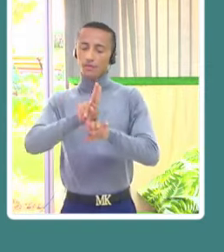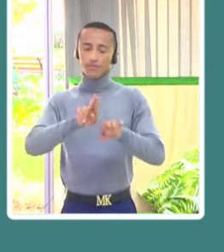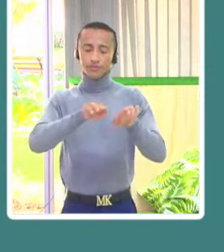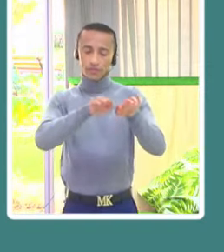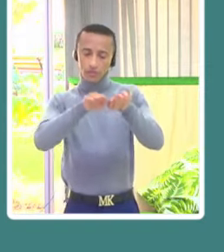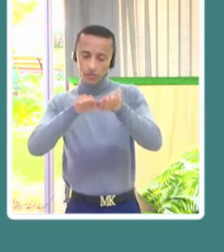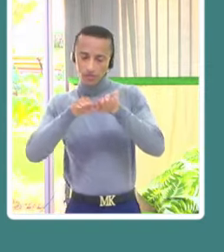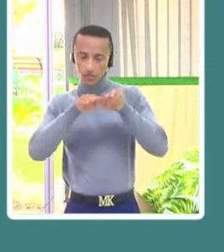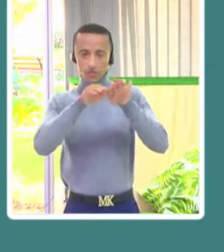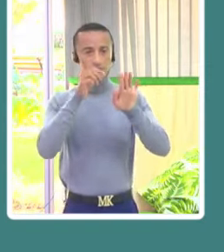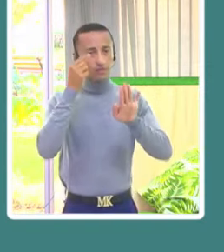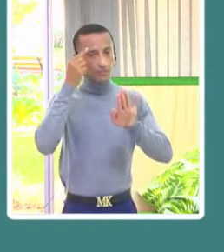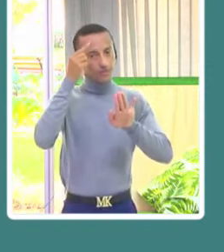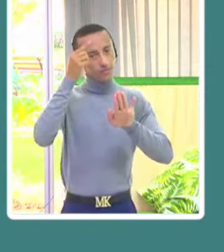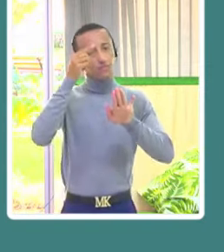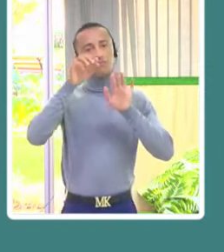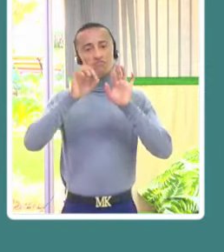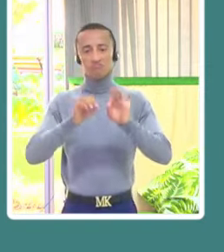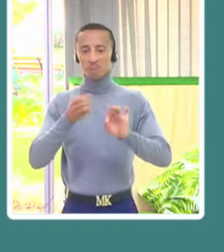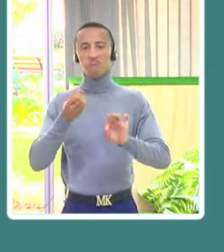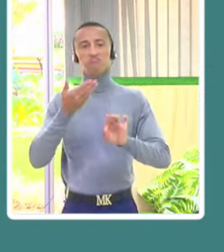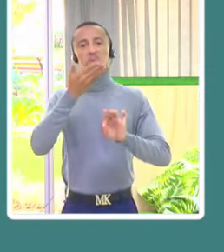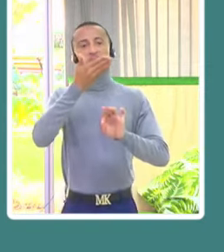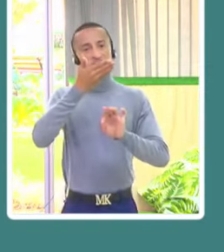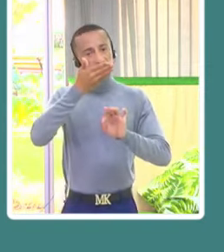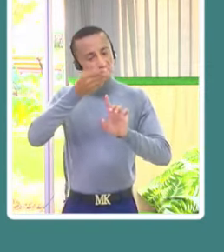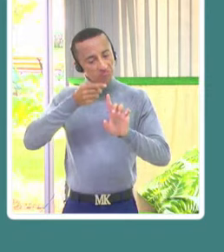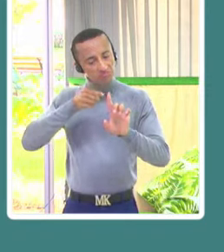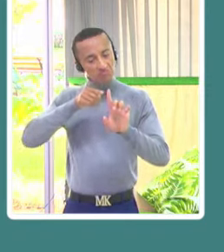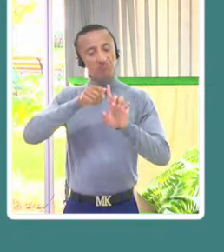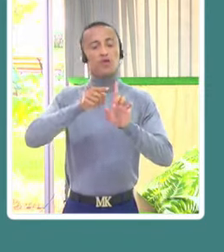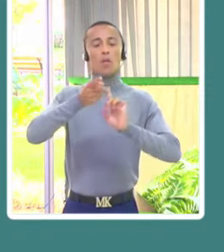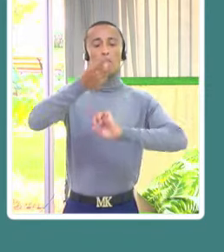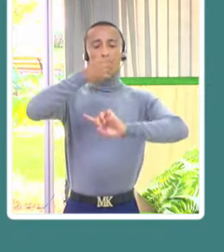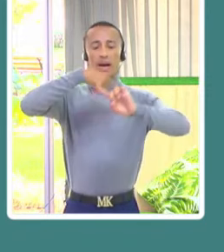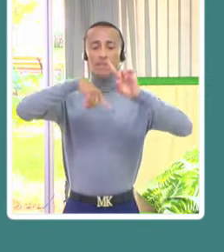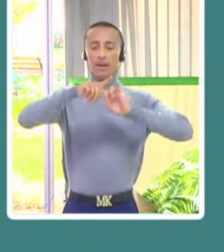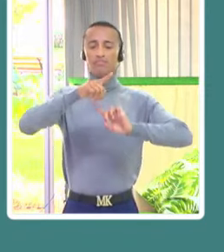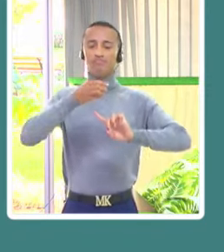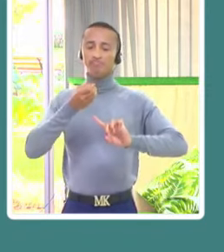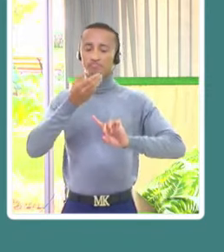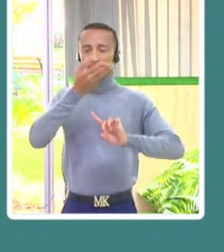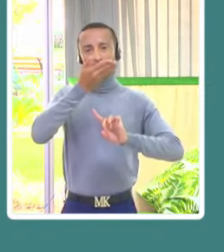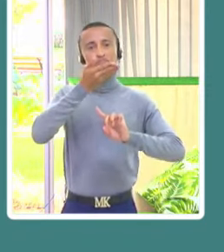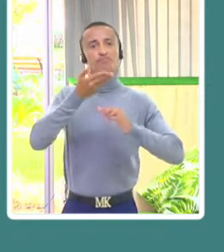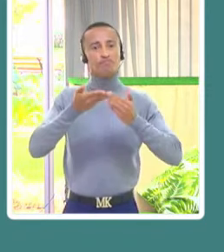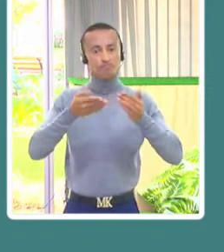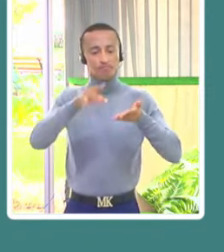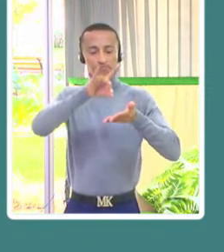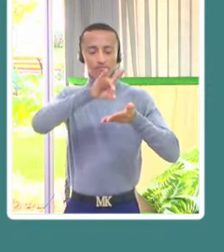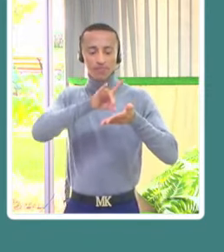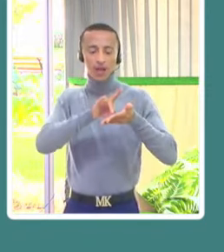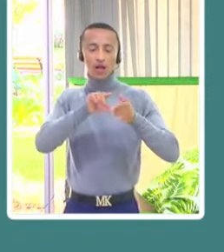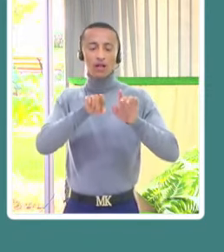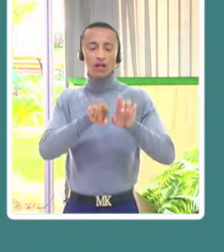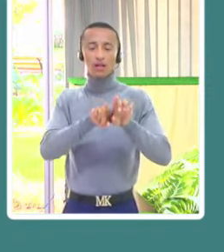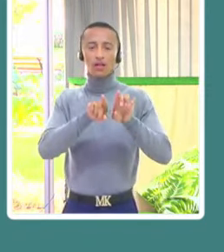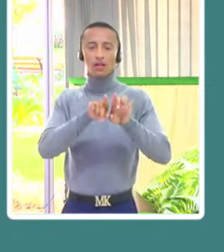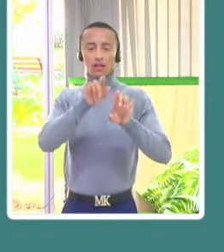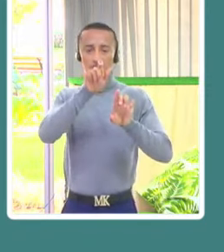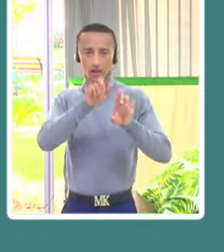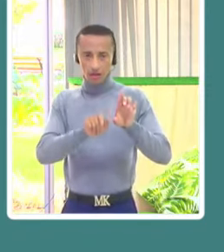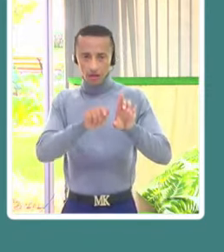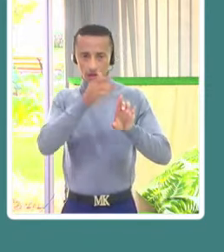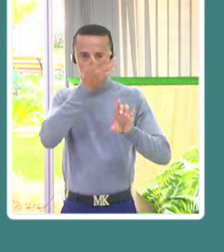stunning, absolutely amazing. Now, in India, because of the big size of the country, we do